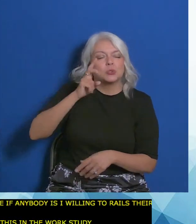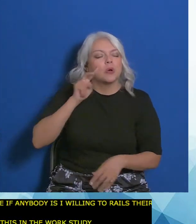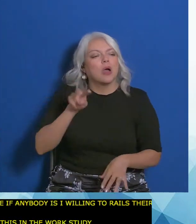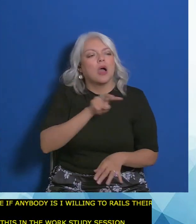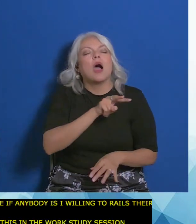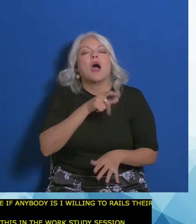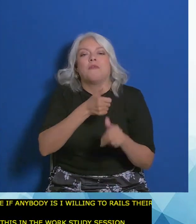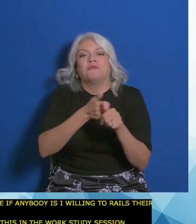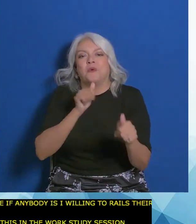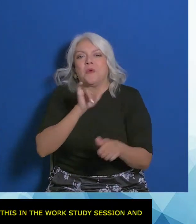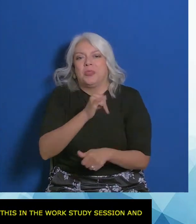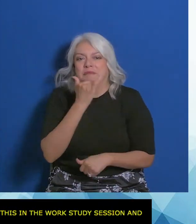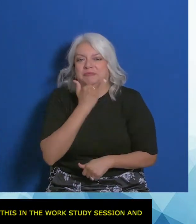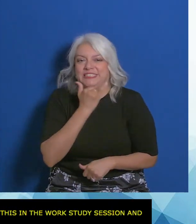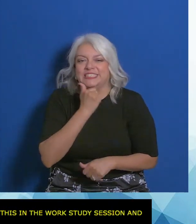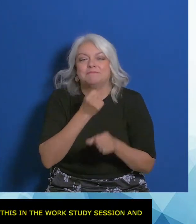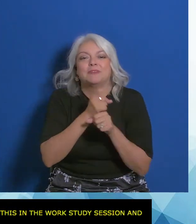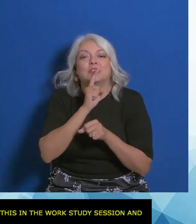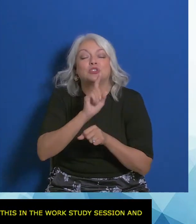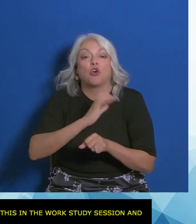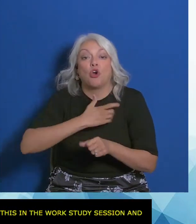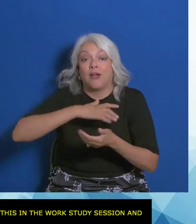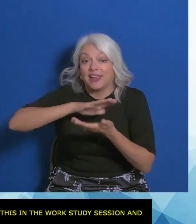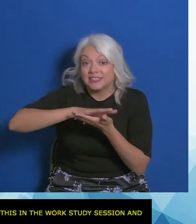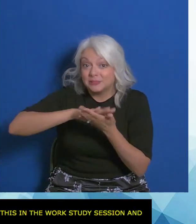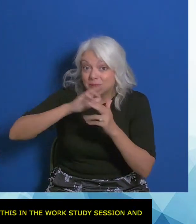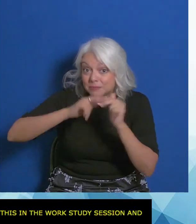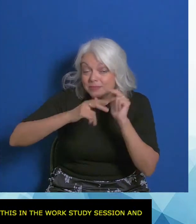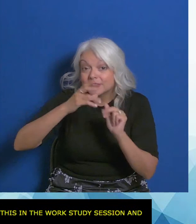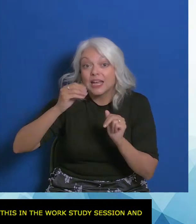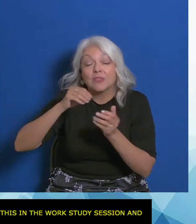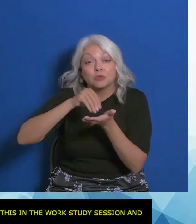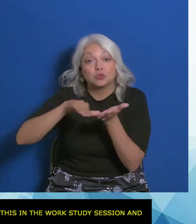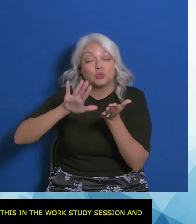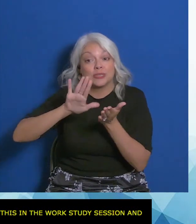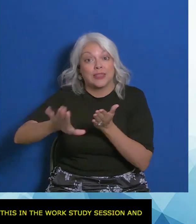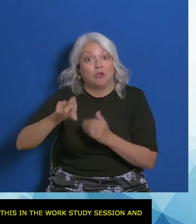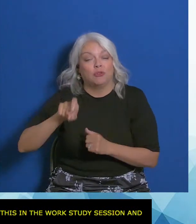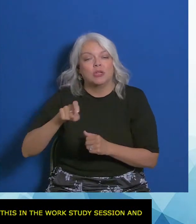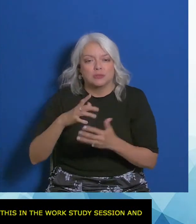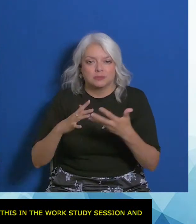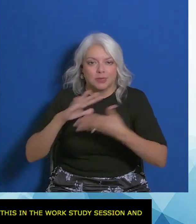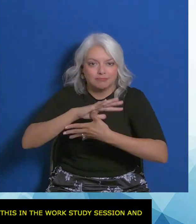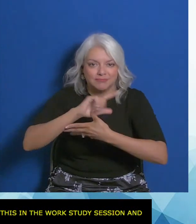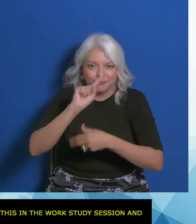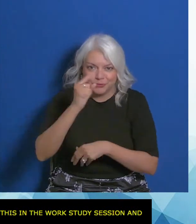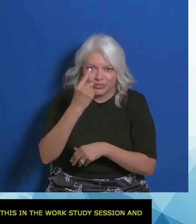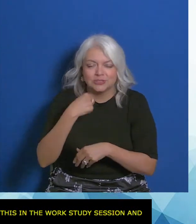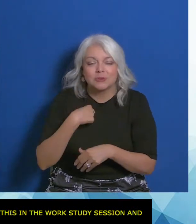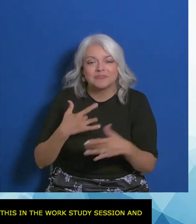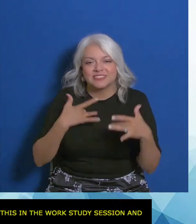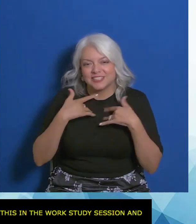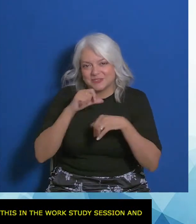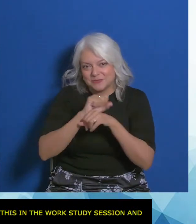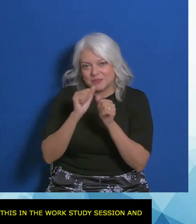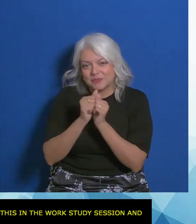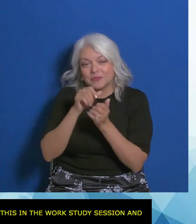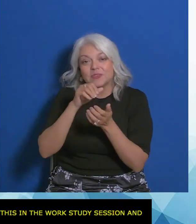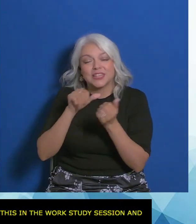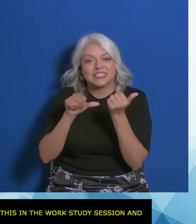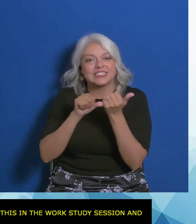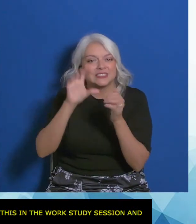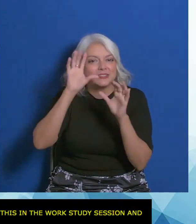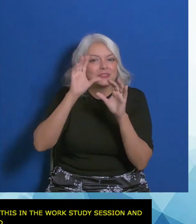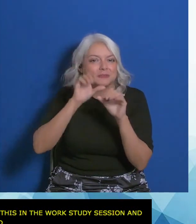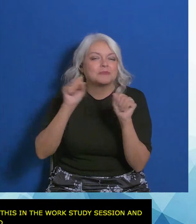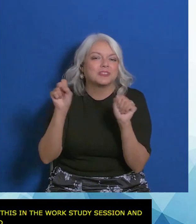and make sure that the education building and the needs of our students come first. And so I'm excited to work with Assistant Superintendent Martin on